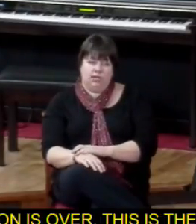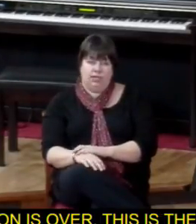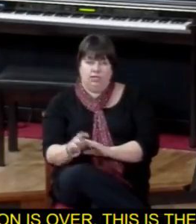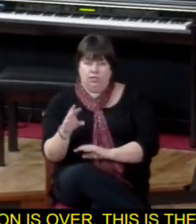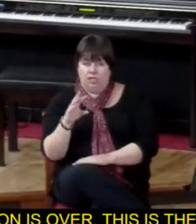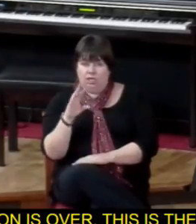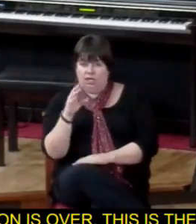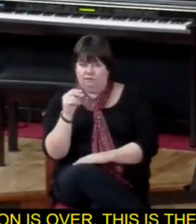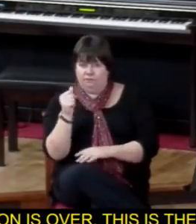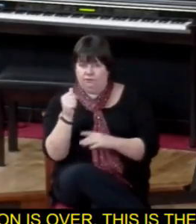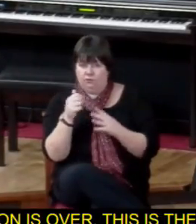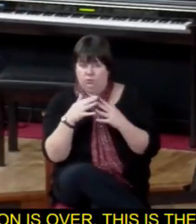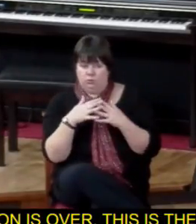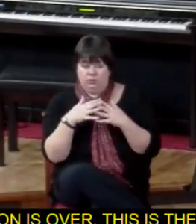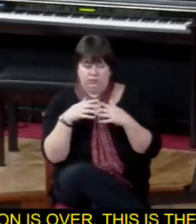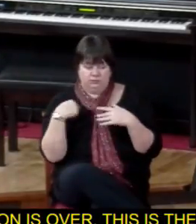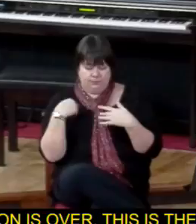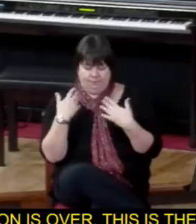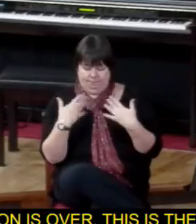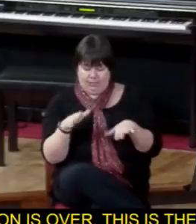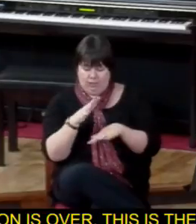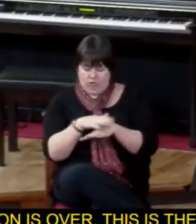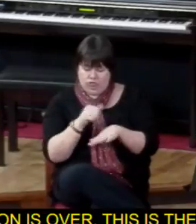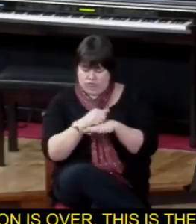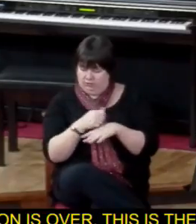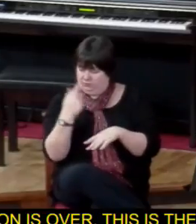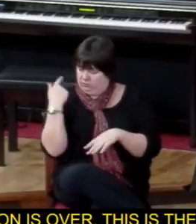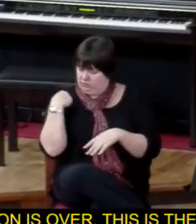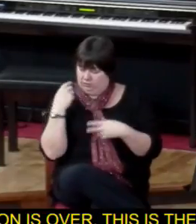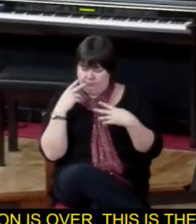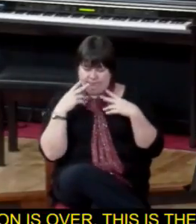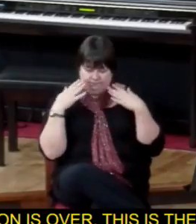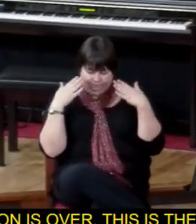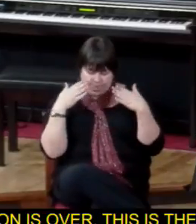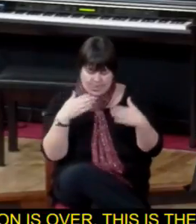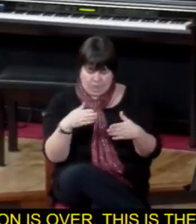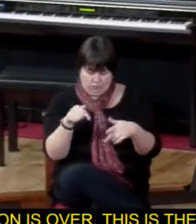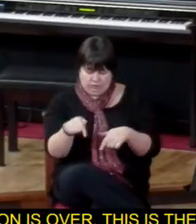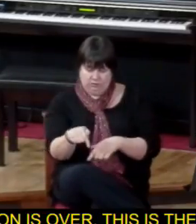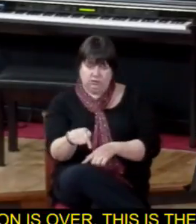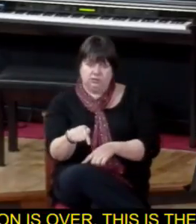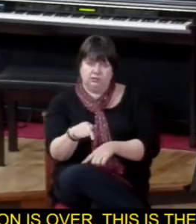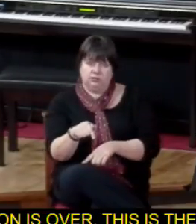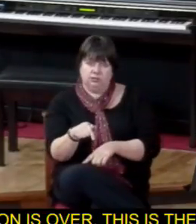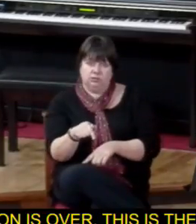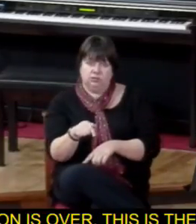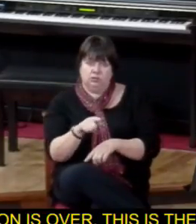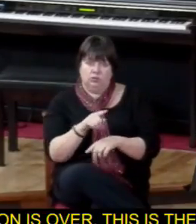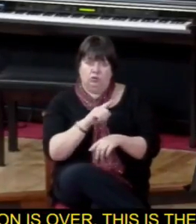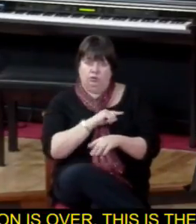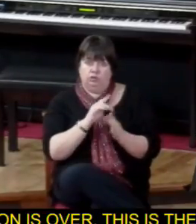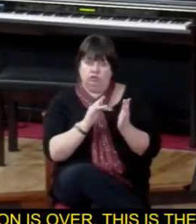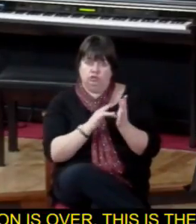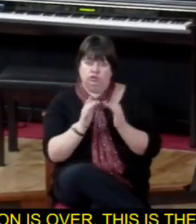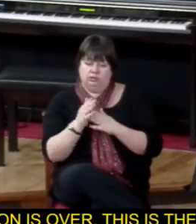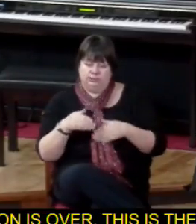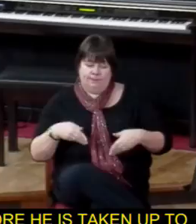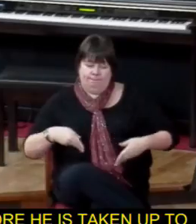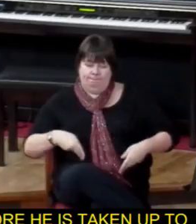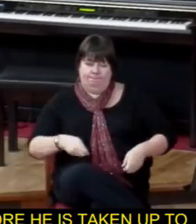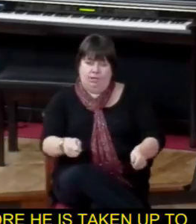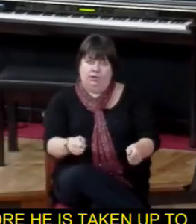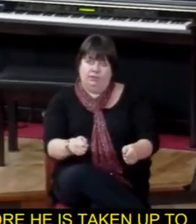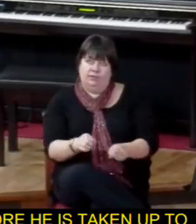celebrated Christmas, and we were focusing on the birth of Jesus Christ, and one of the names that's given to him at that time is the